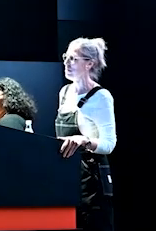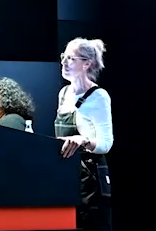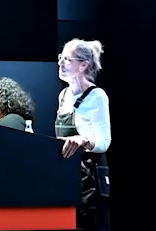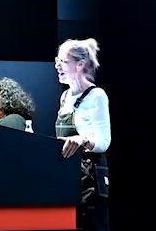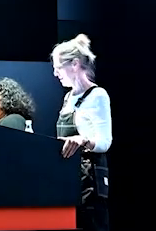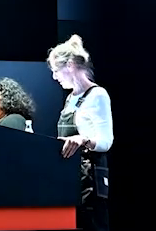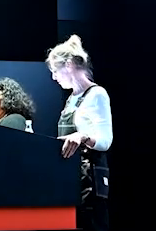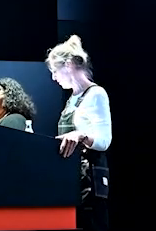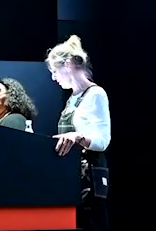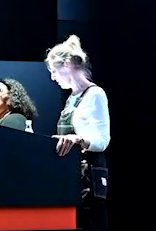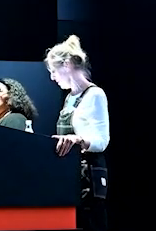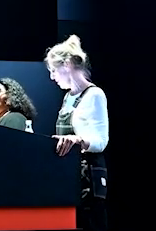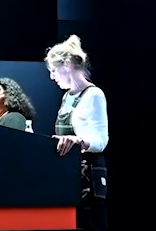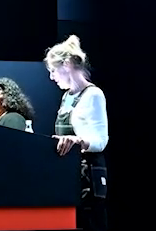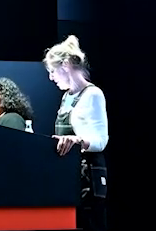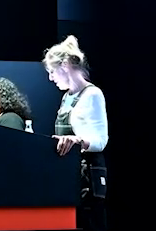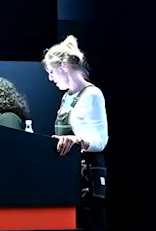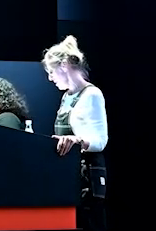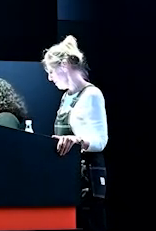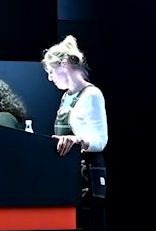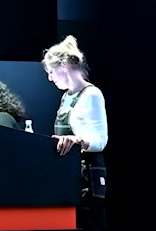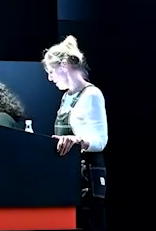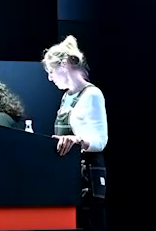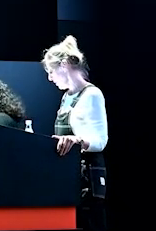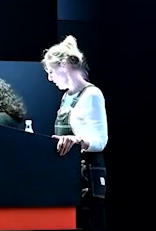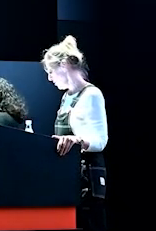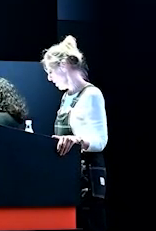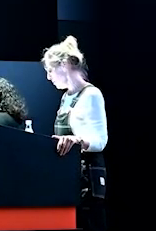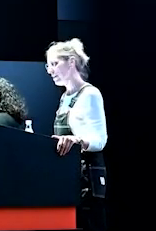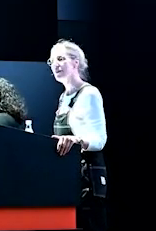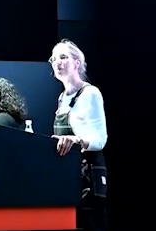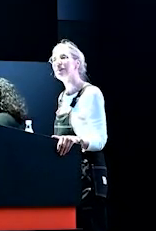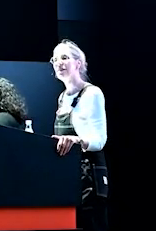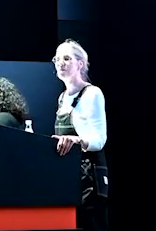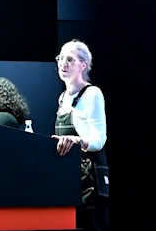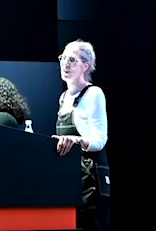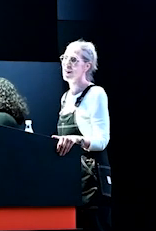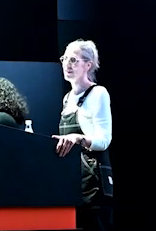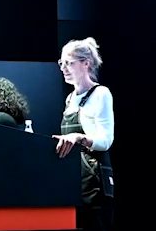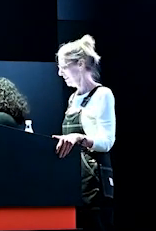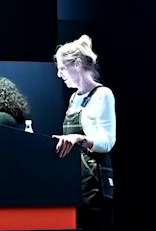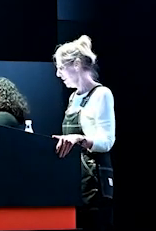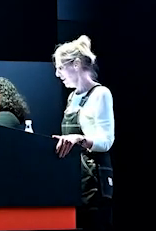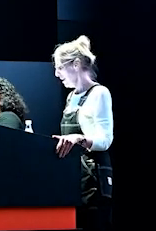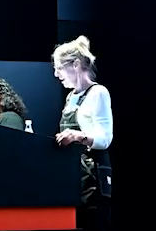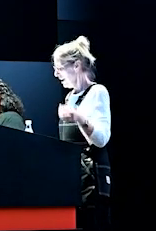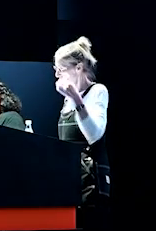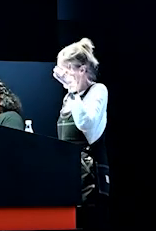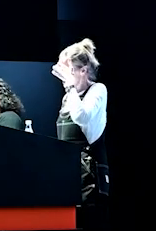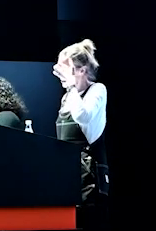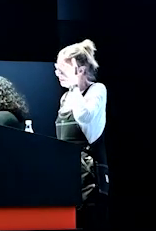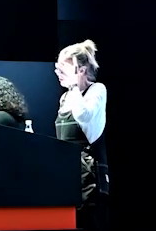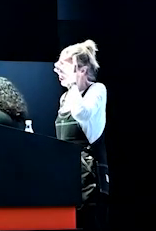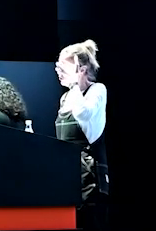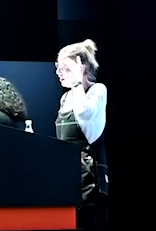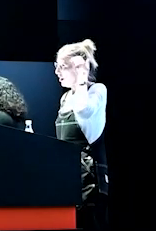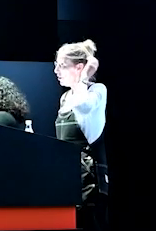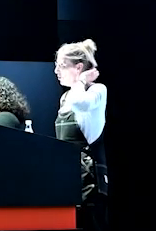has meant different, has really shaped to mean different